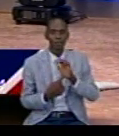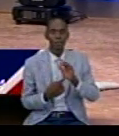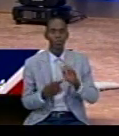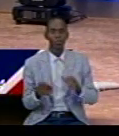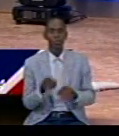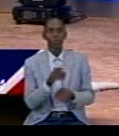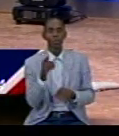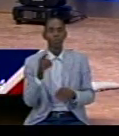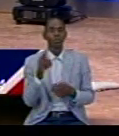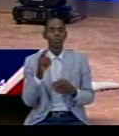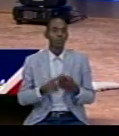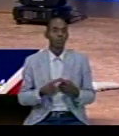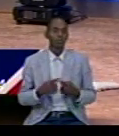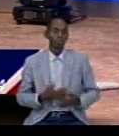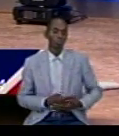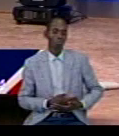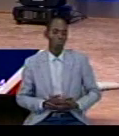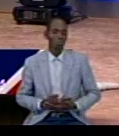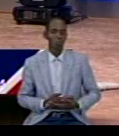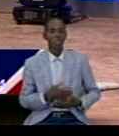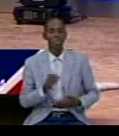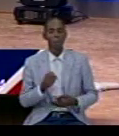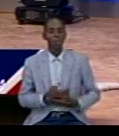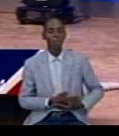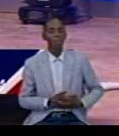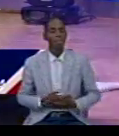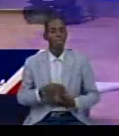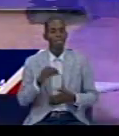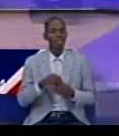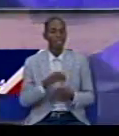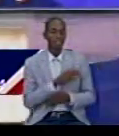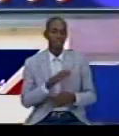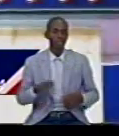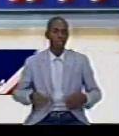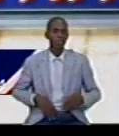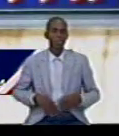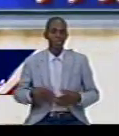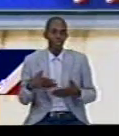them unto babes. Babes in Christ,